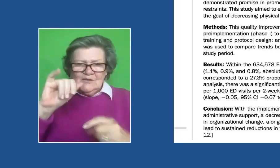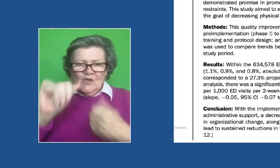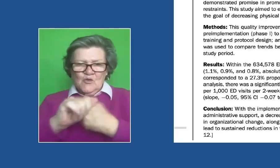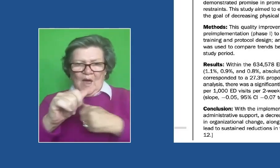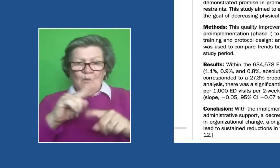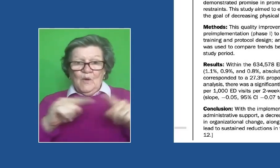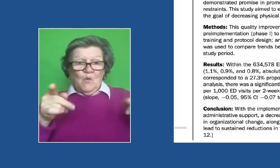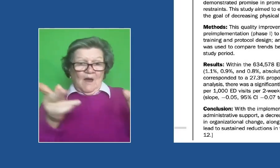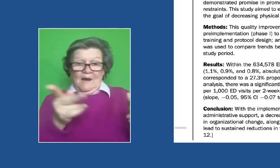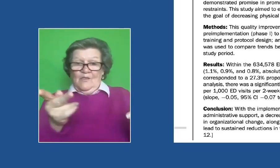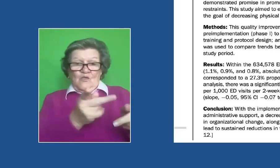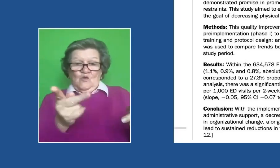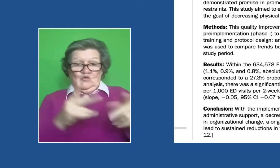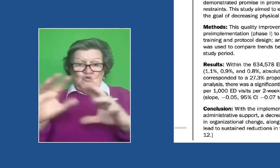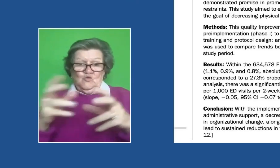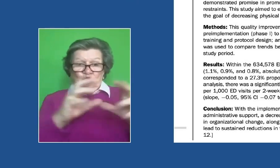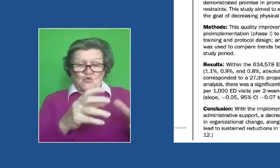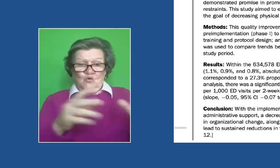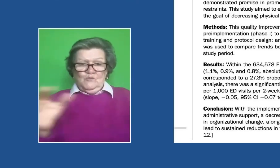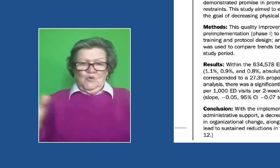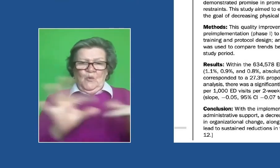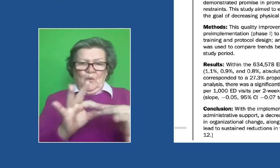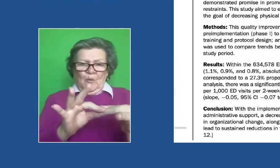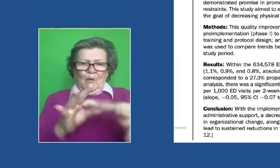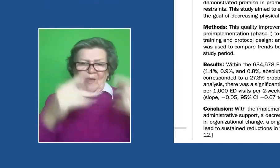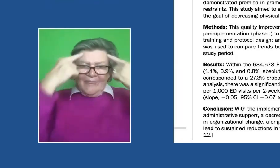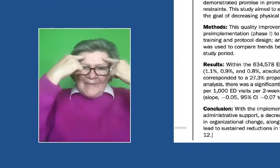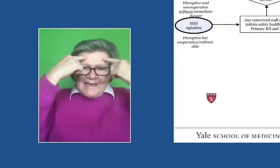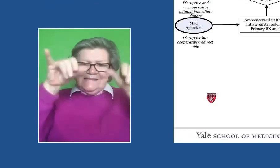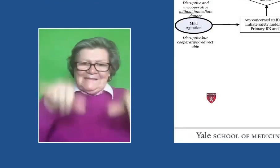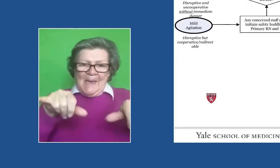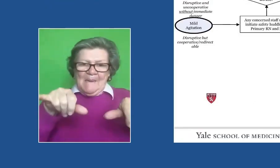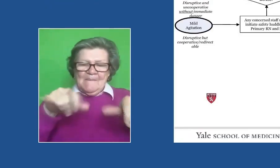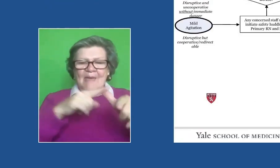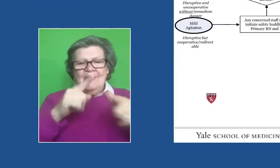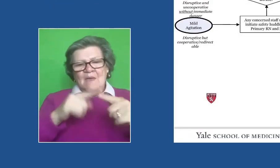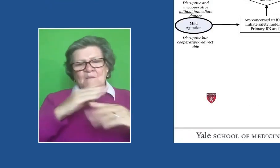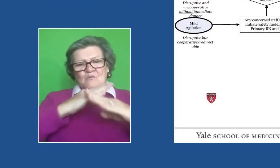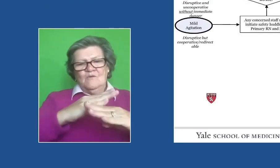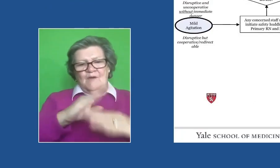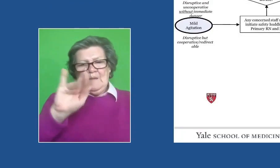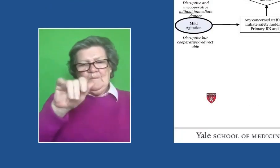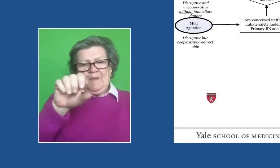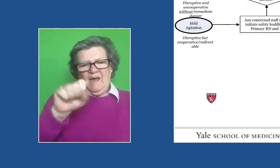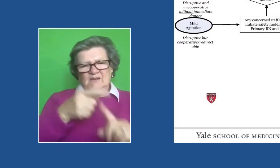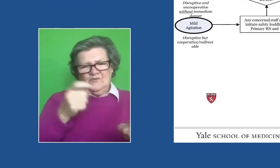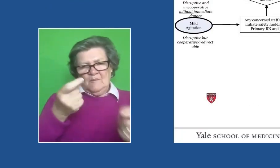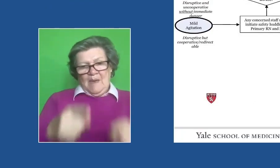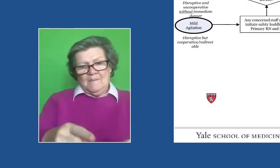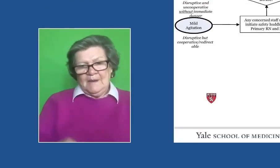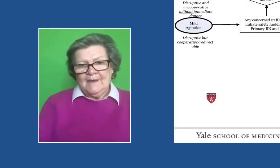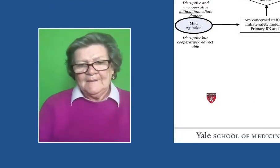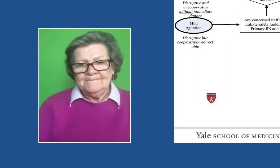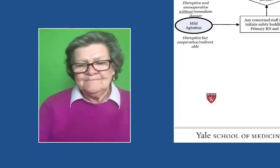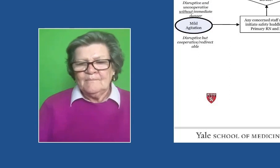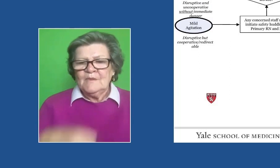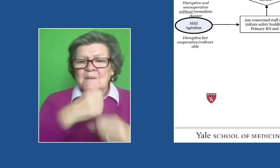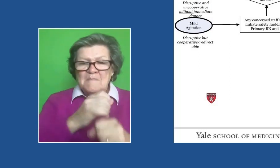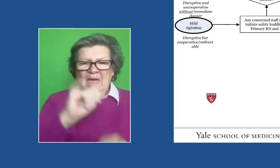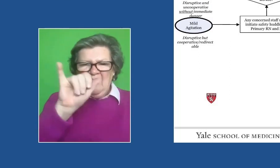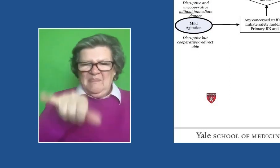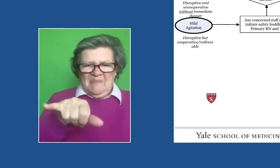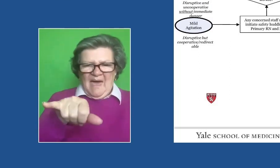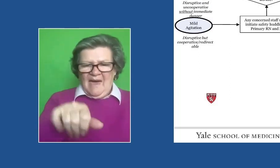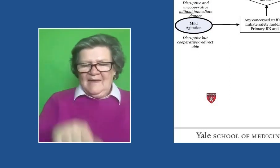team and thinking about it in a structured way so that we can prevent bias from happening. So we created some structured protocols,